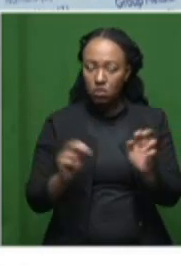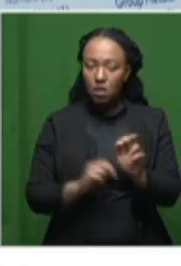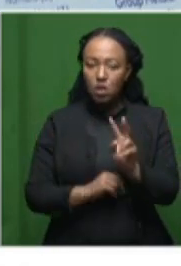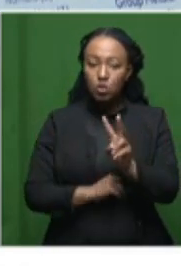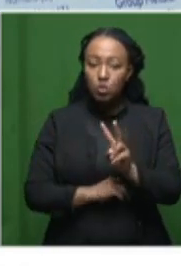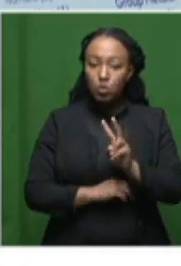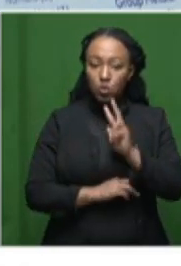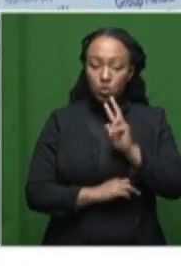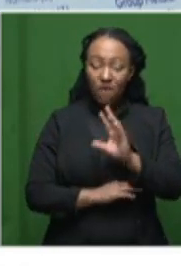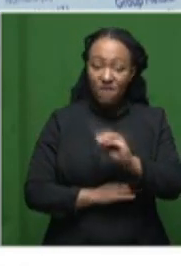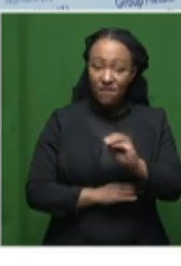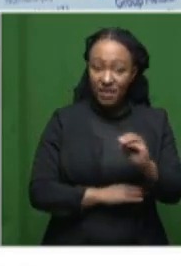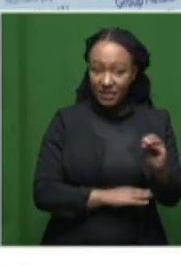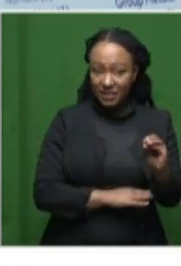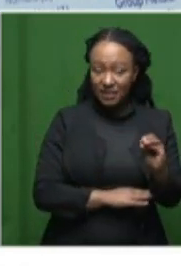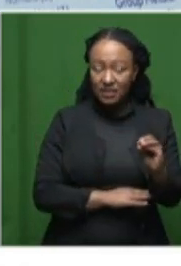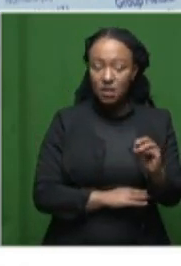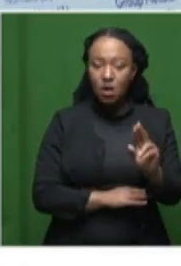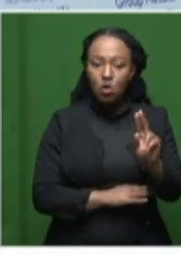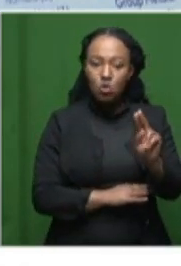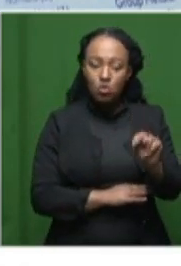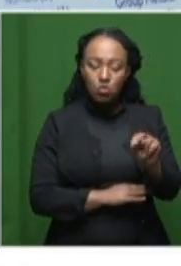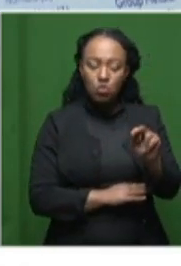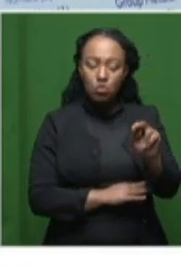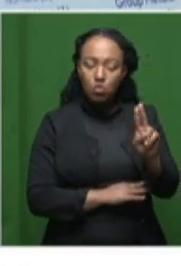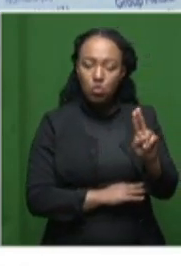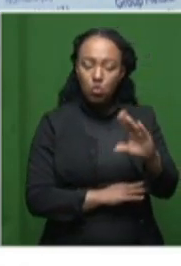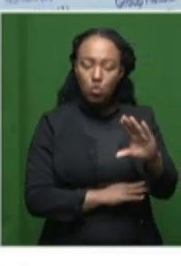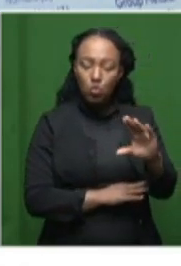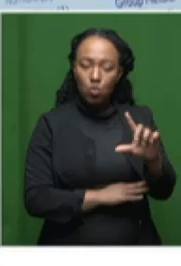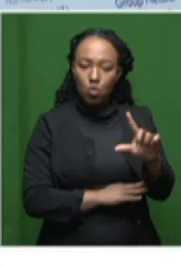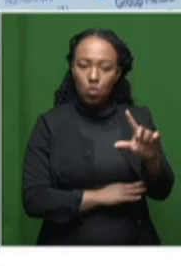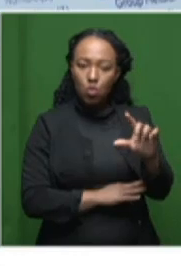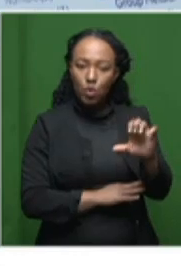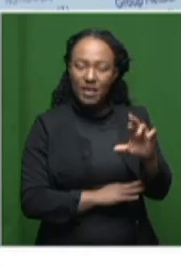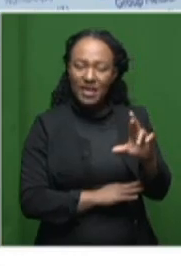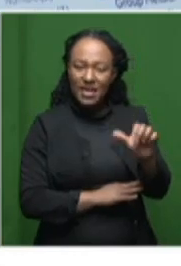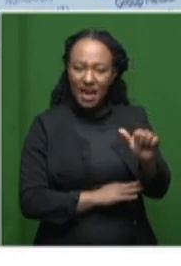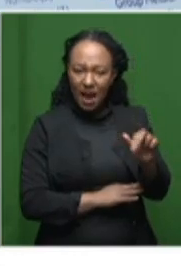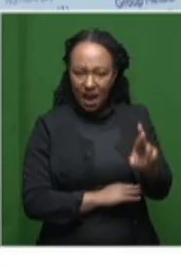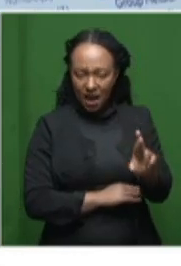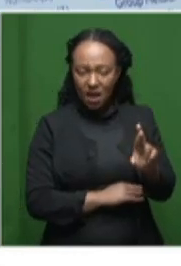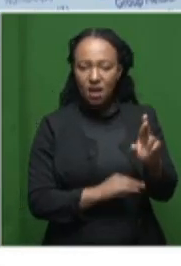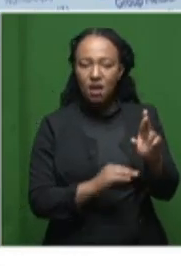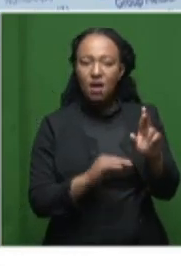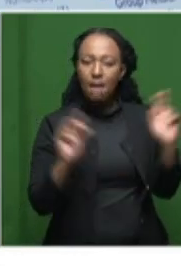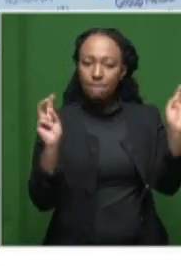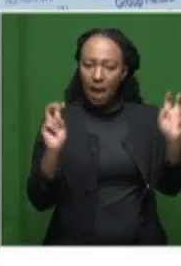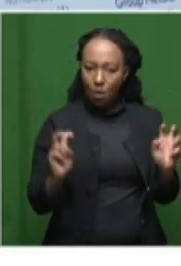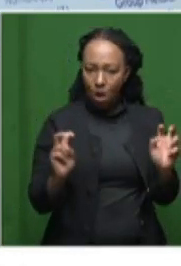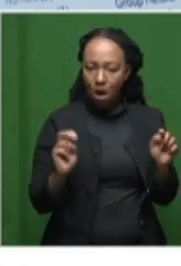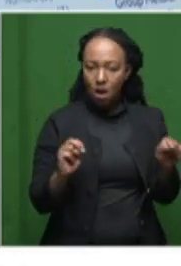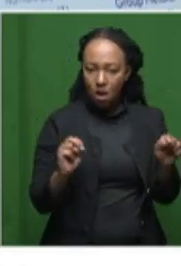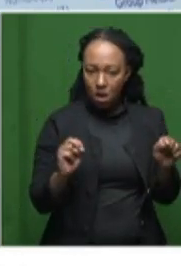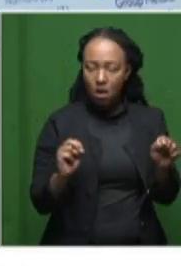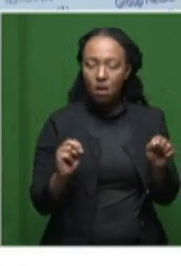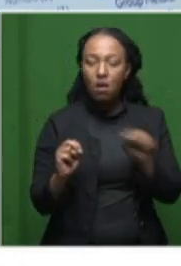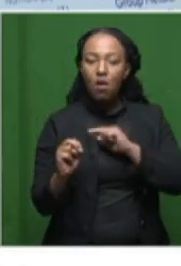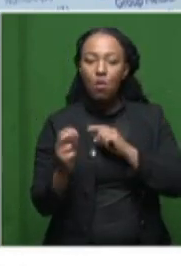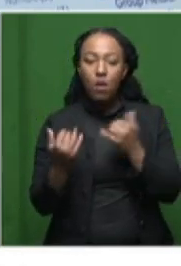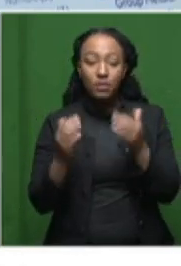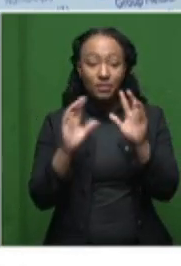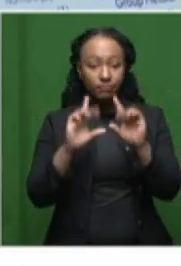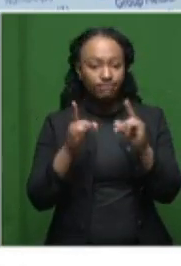2,500 megawatts of nuclear power, that as the department were preparing for